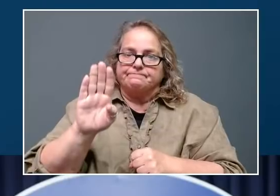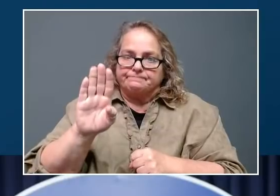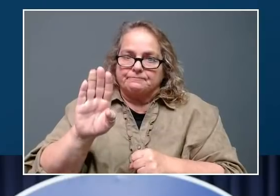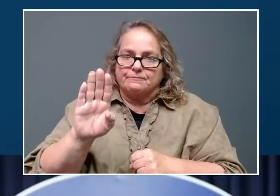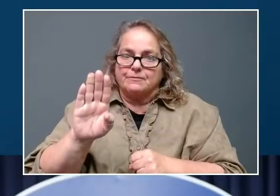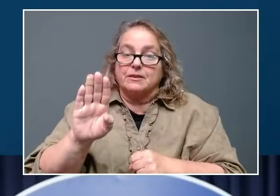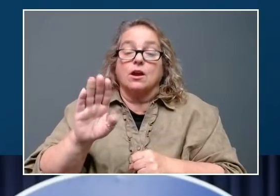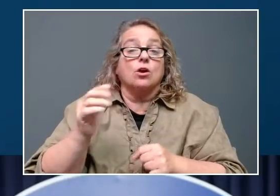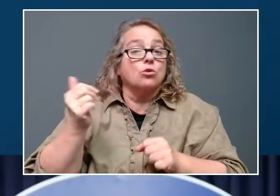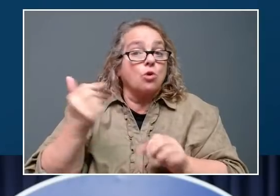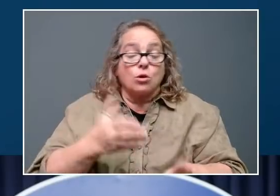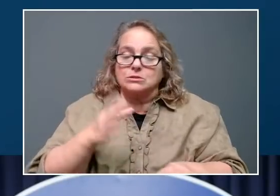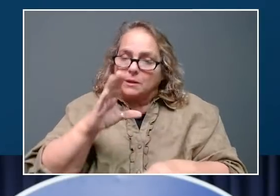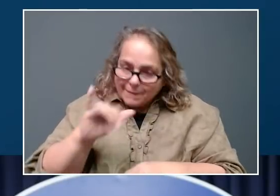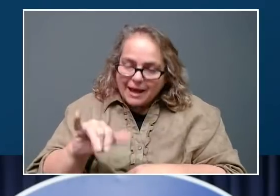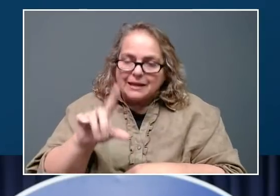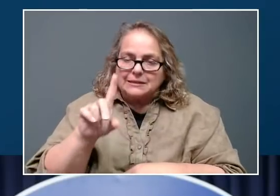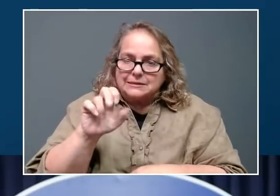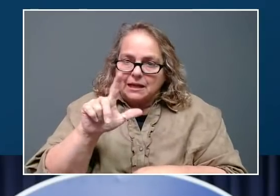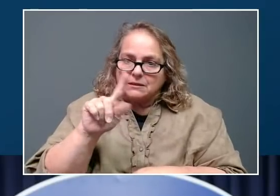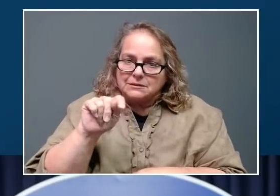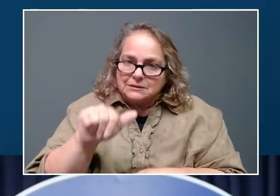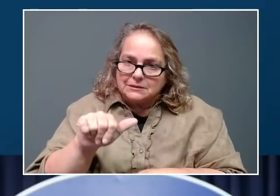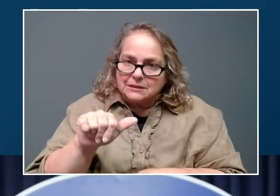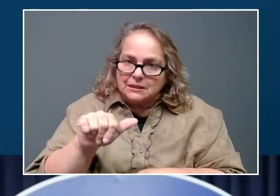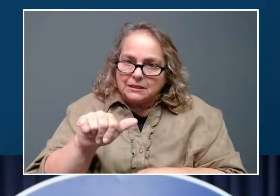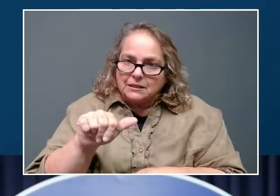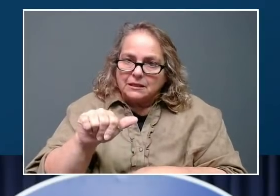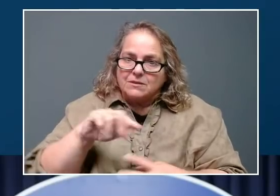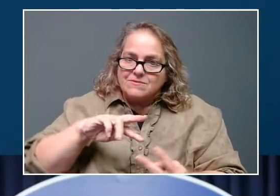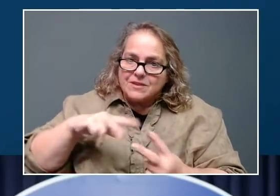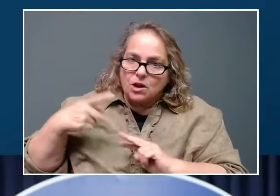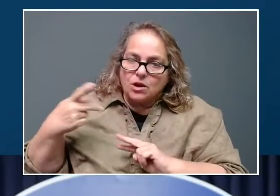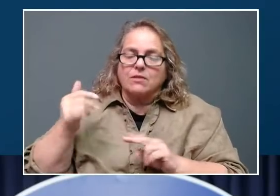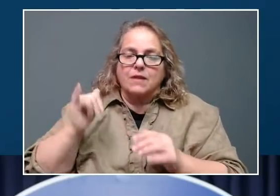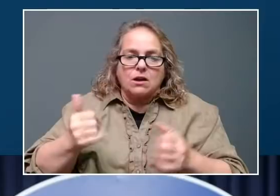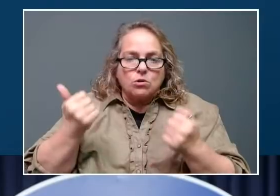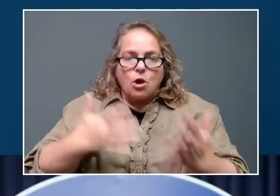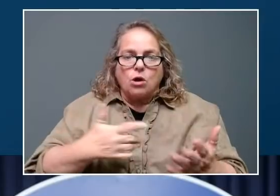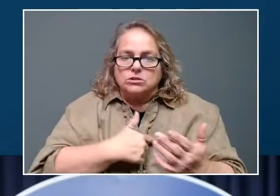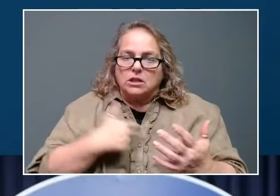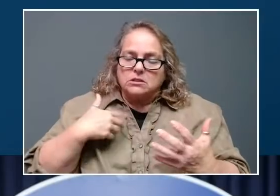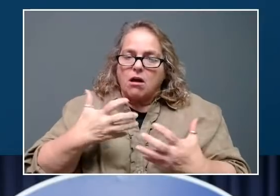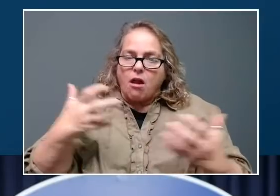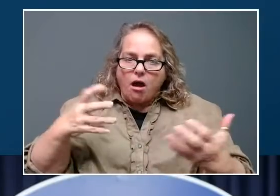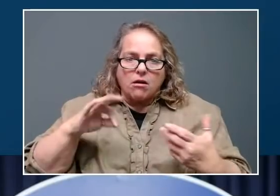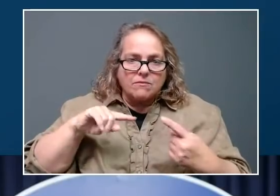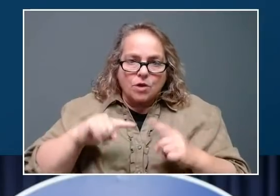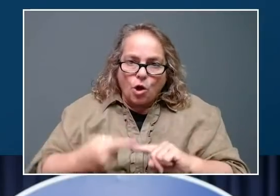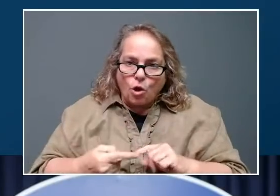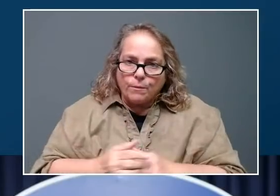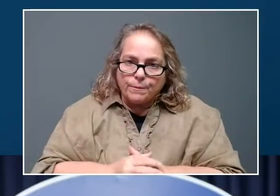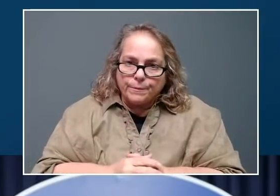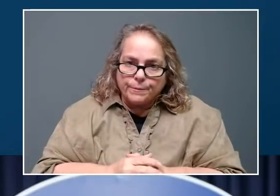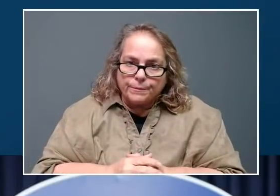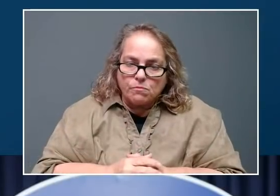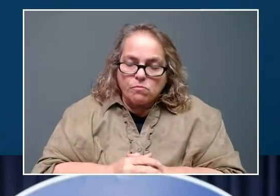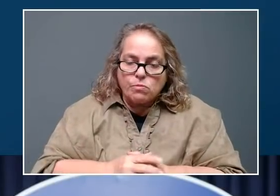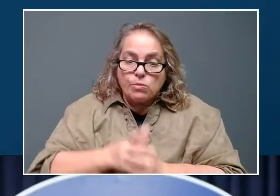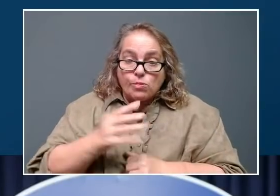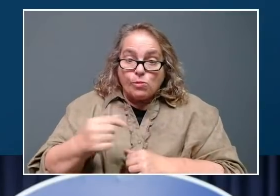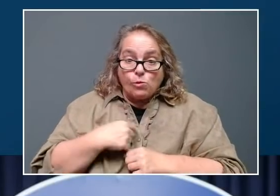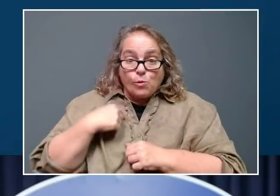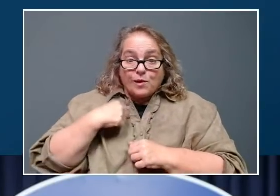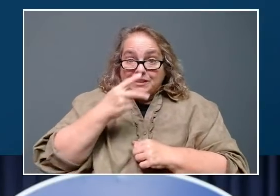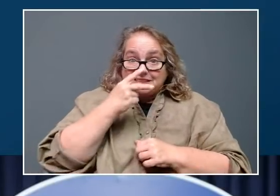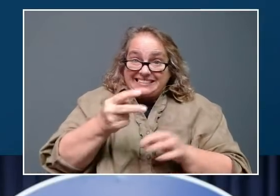Delta variant, which has already caused us so much harm. And we're seeing